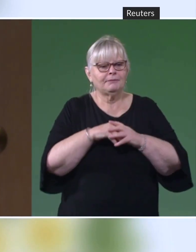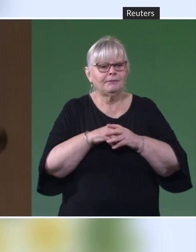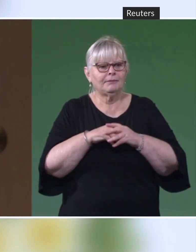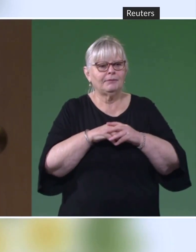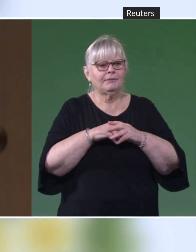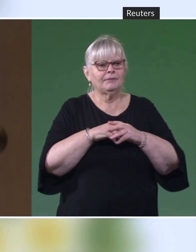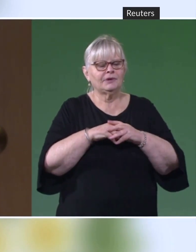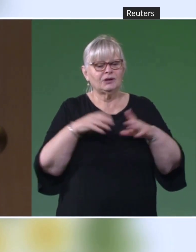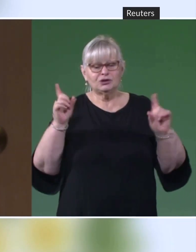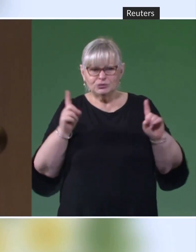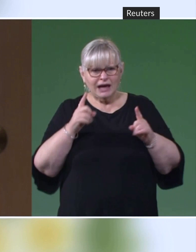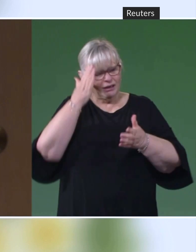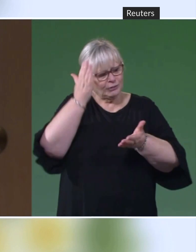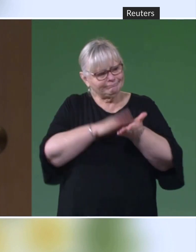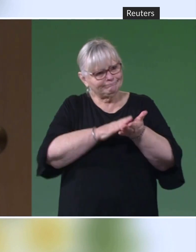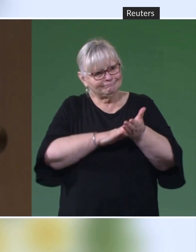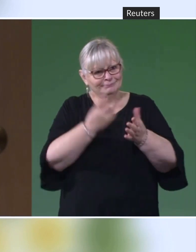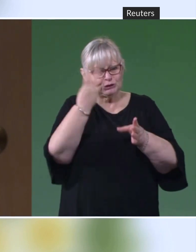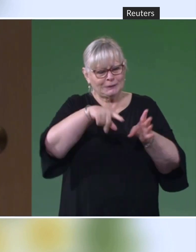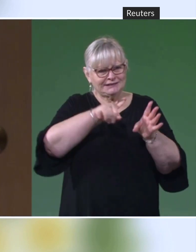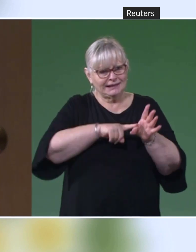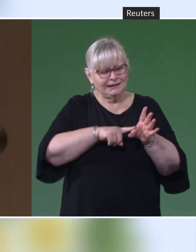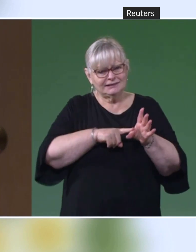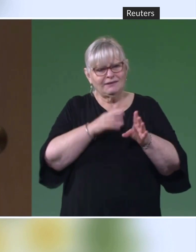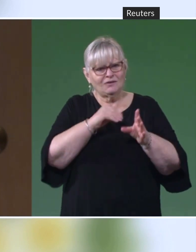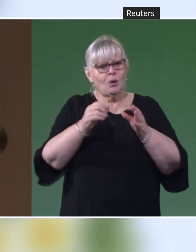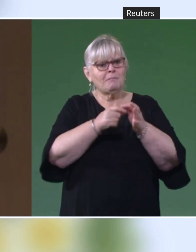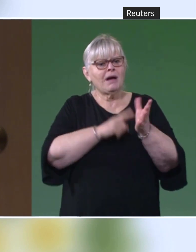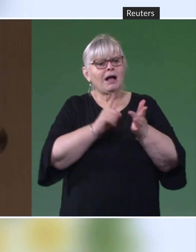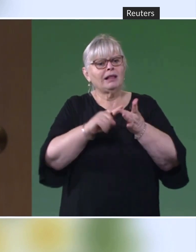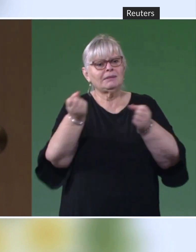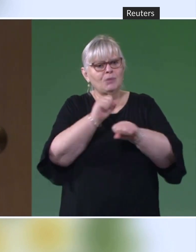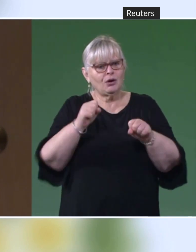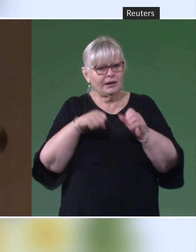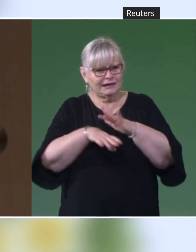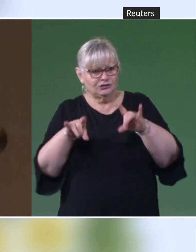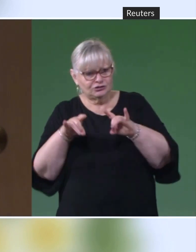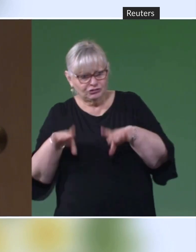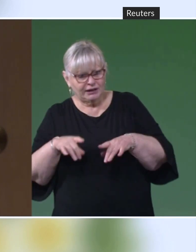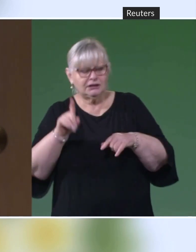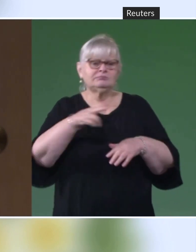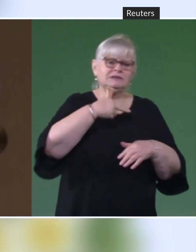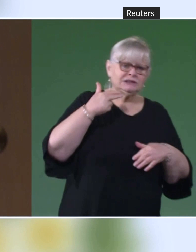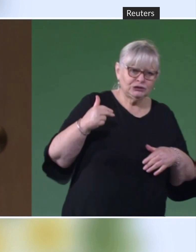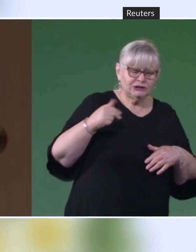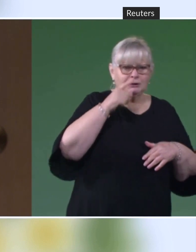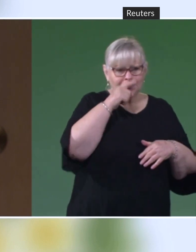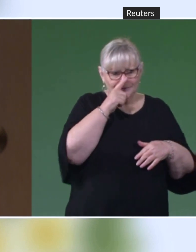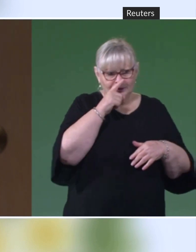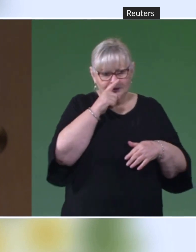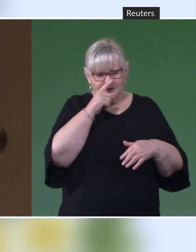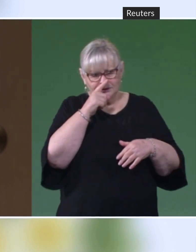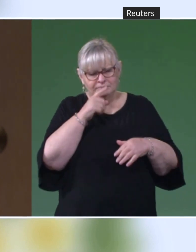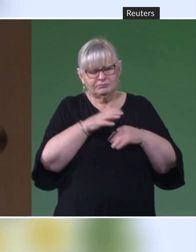we commemorate the 20th year of Bali bombing in Australia and in Indonesia, we vow